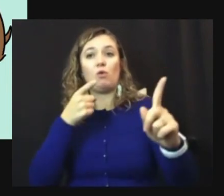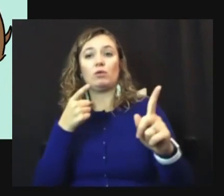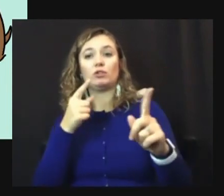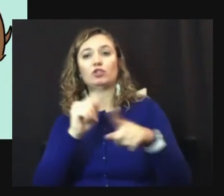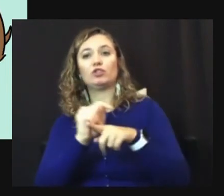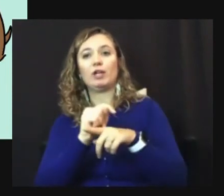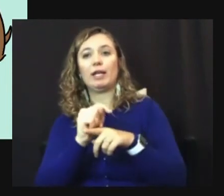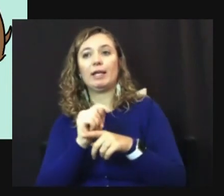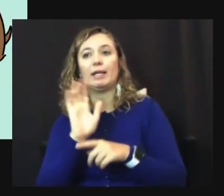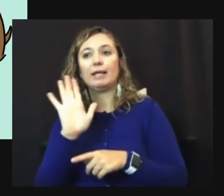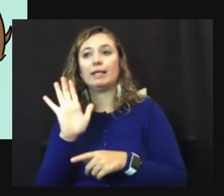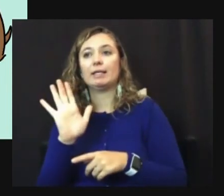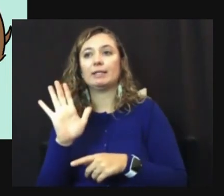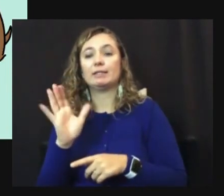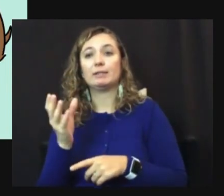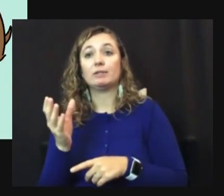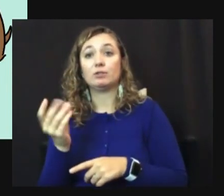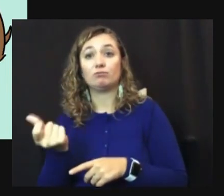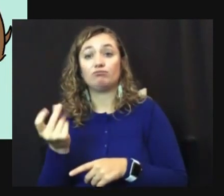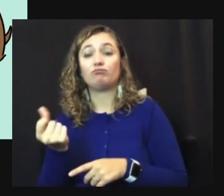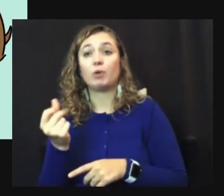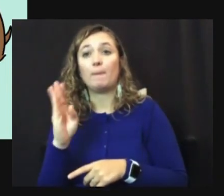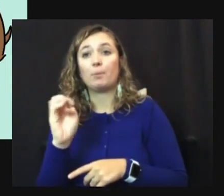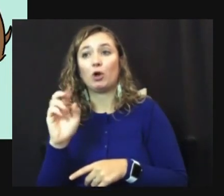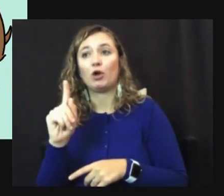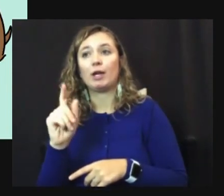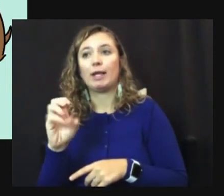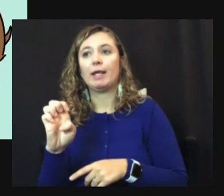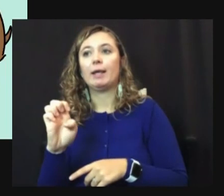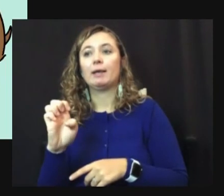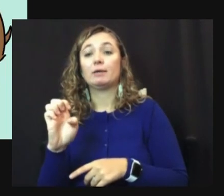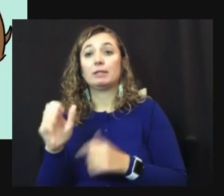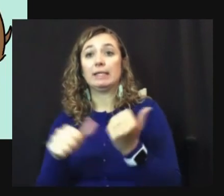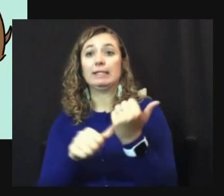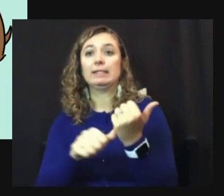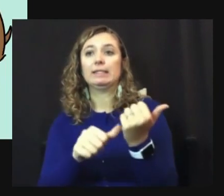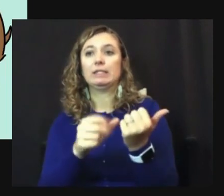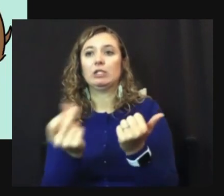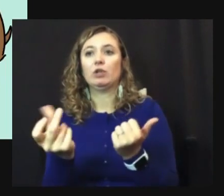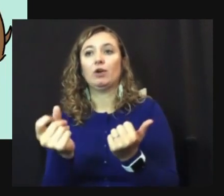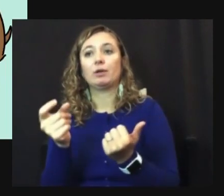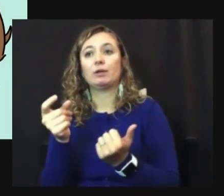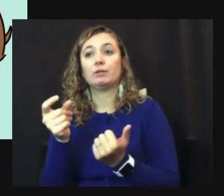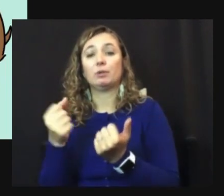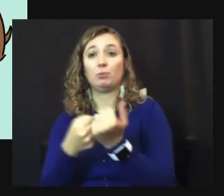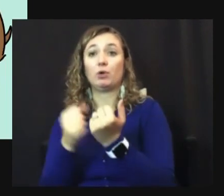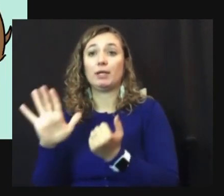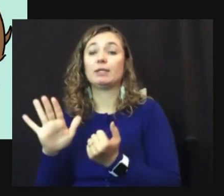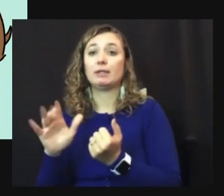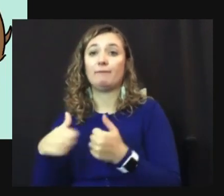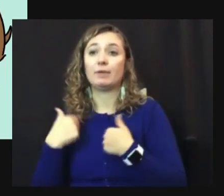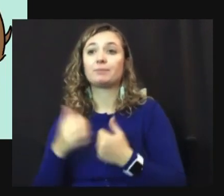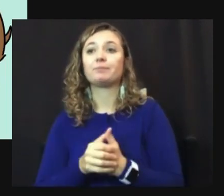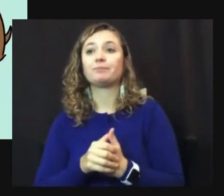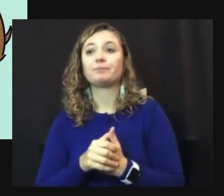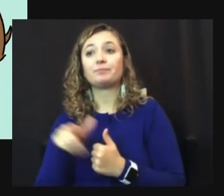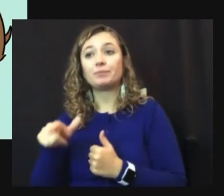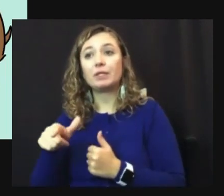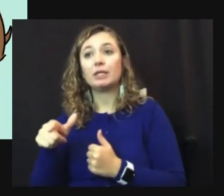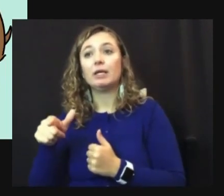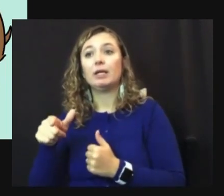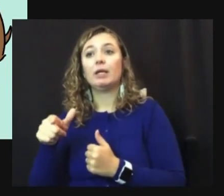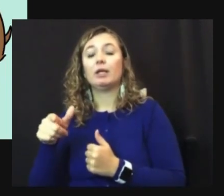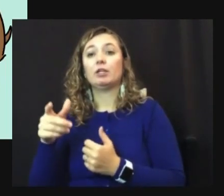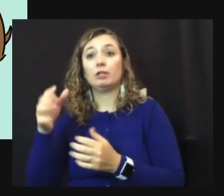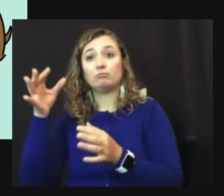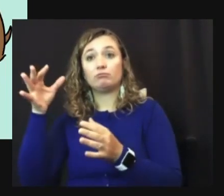and support his autonomous living. Matty chose Bertie from the litter himself. With support from Mum, Matty researched what he would need to take